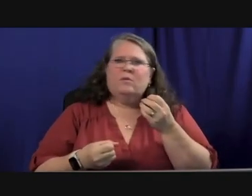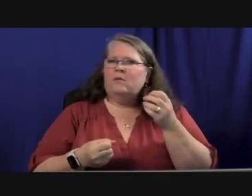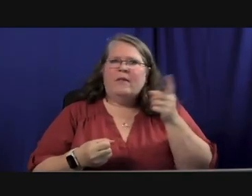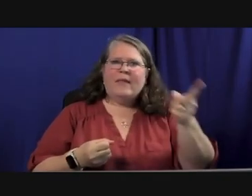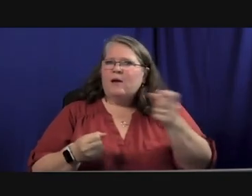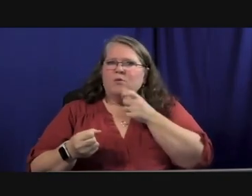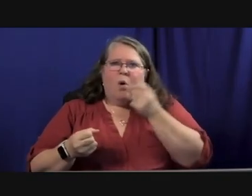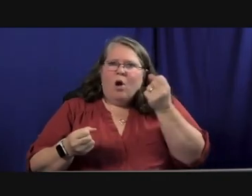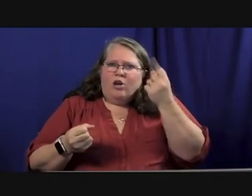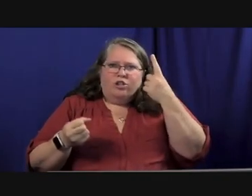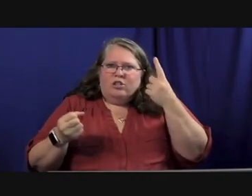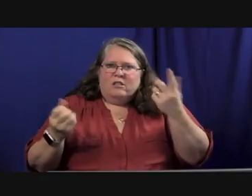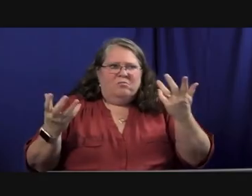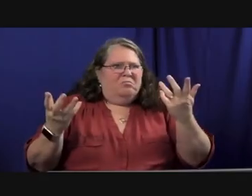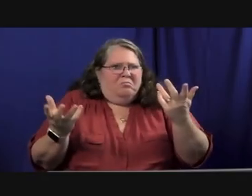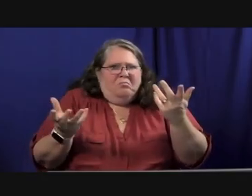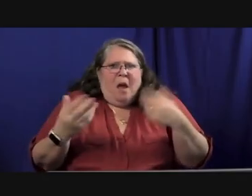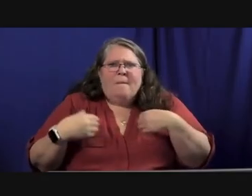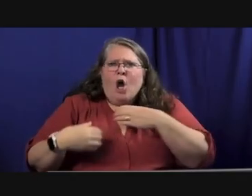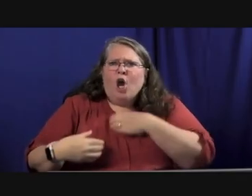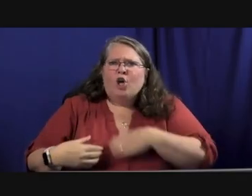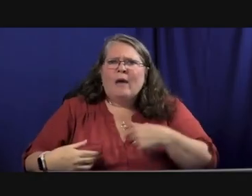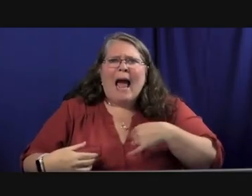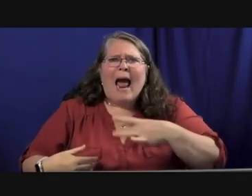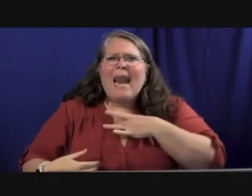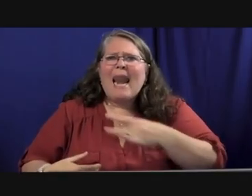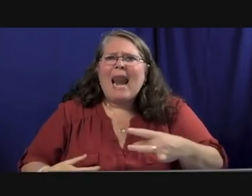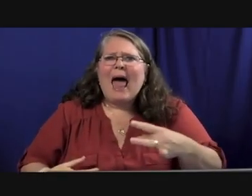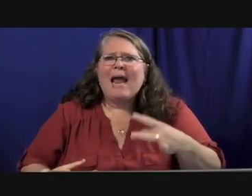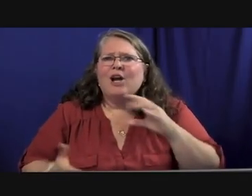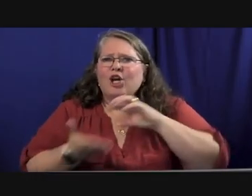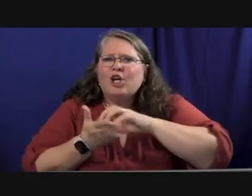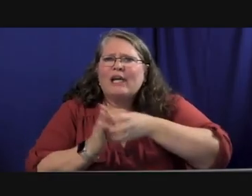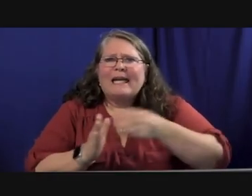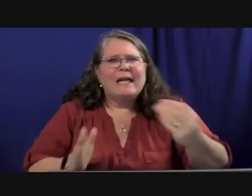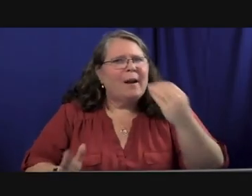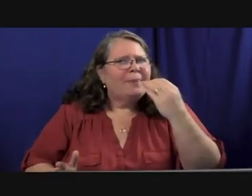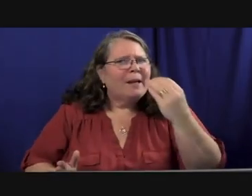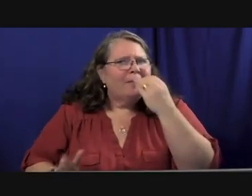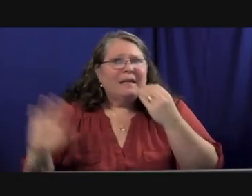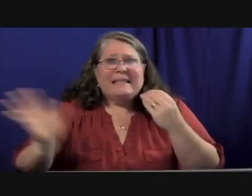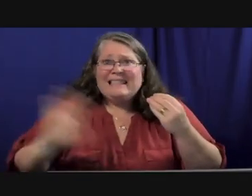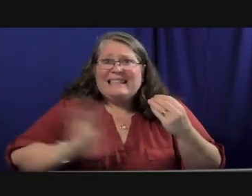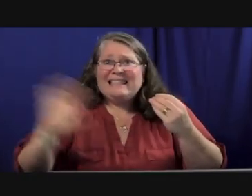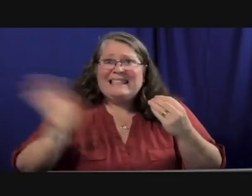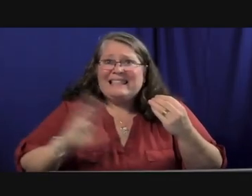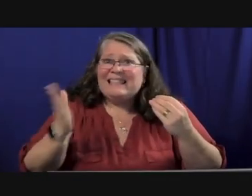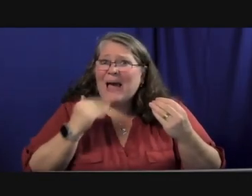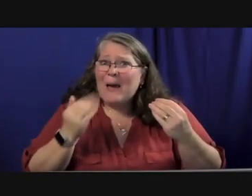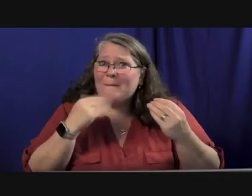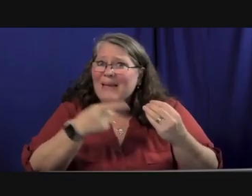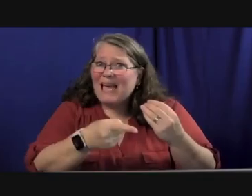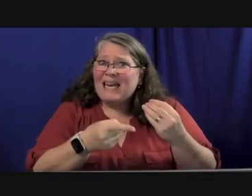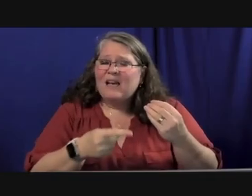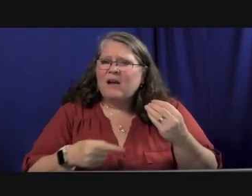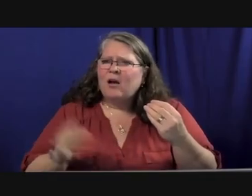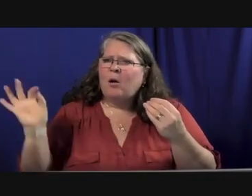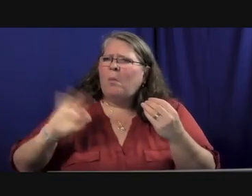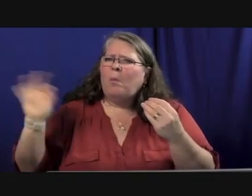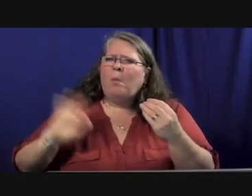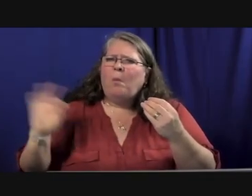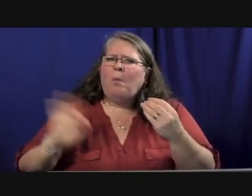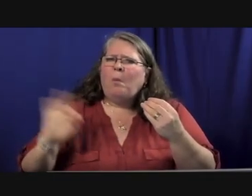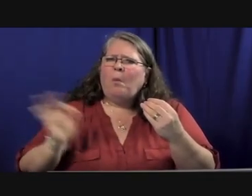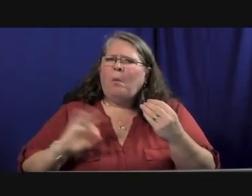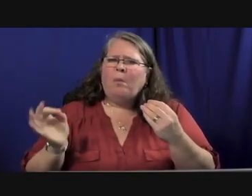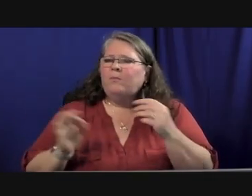diabetic and they have to decrease carbs. They may think, well, I need to eat cookies. I